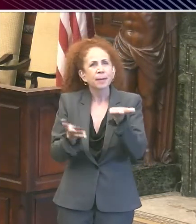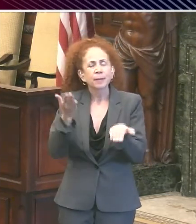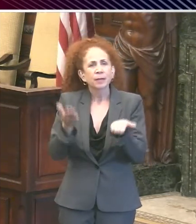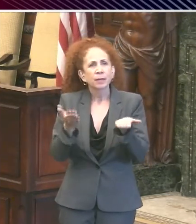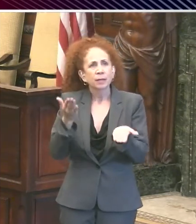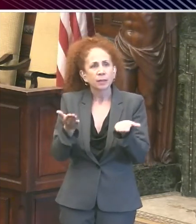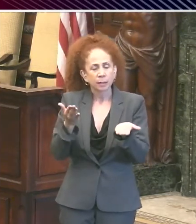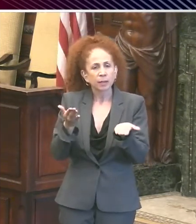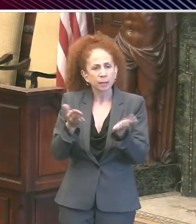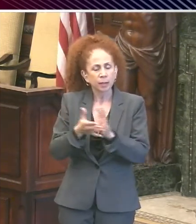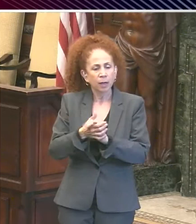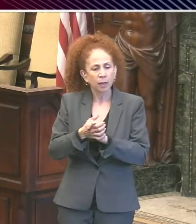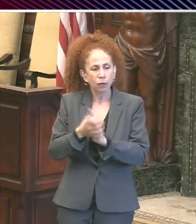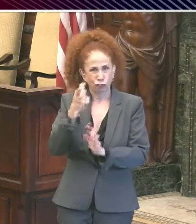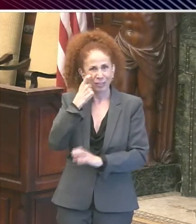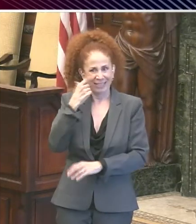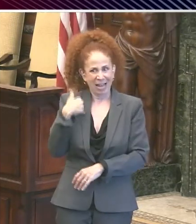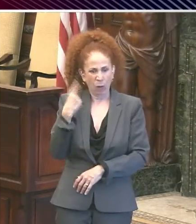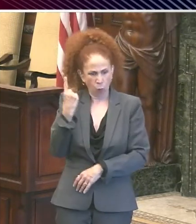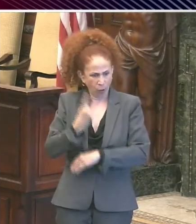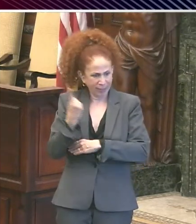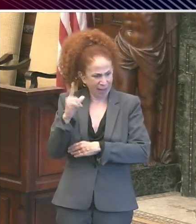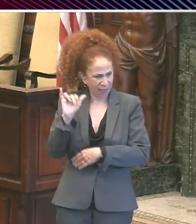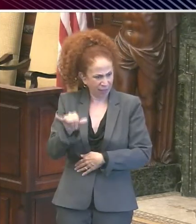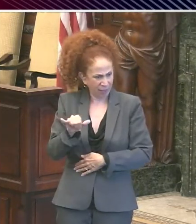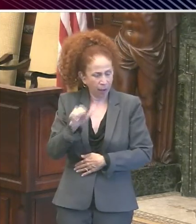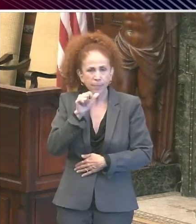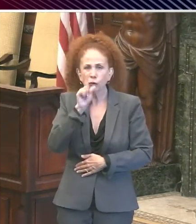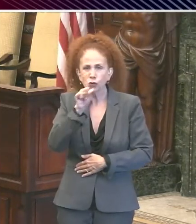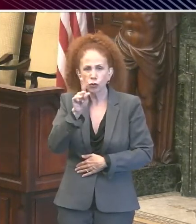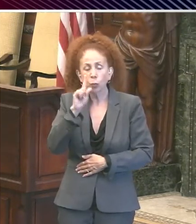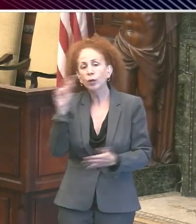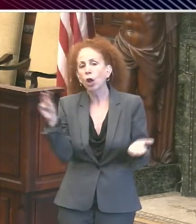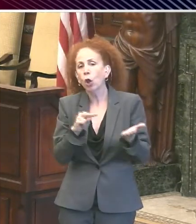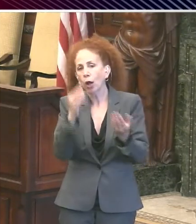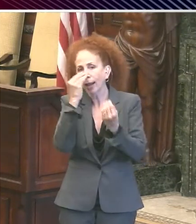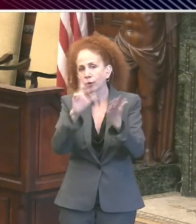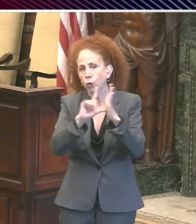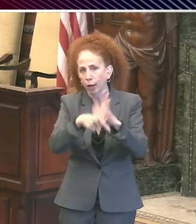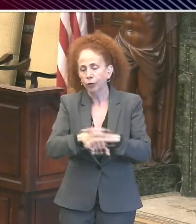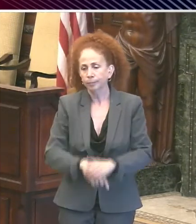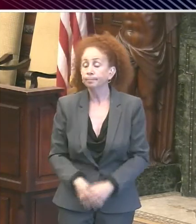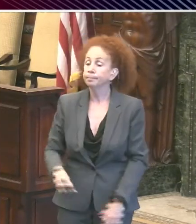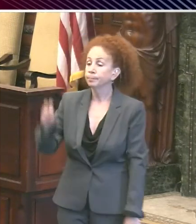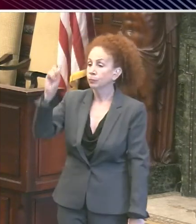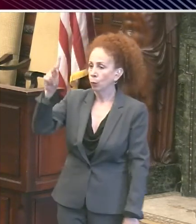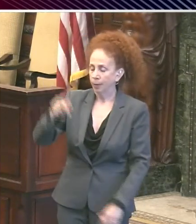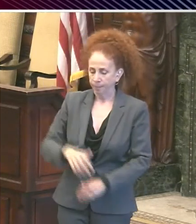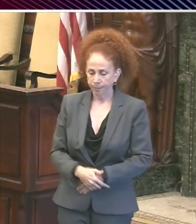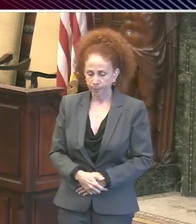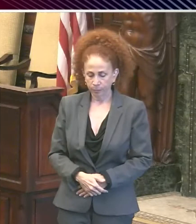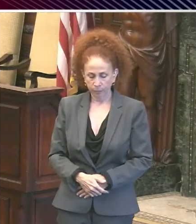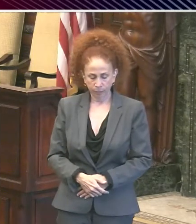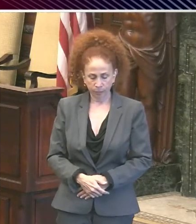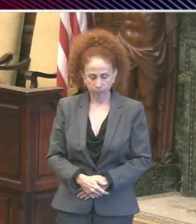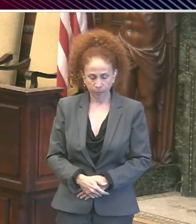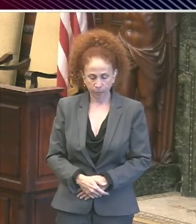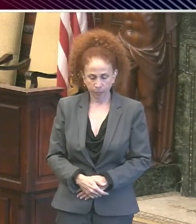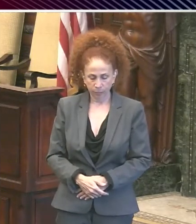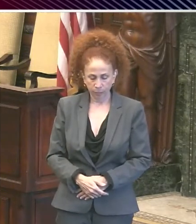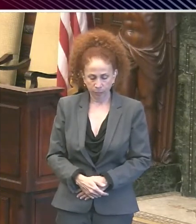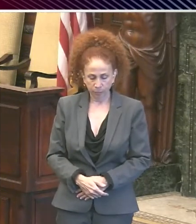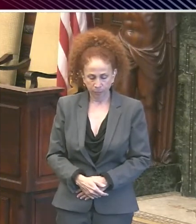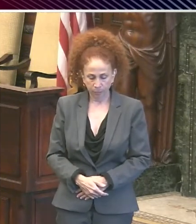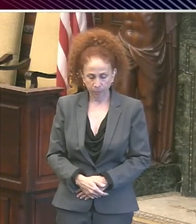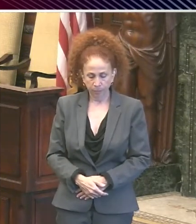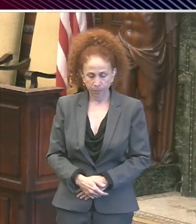one recently like that, but I'm not sure. We can look and get back to that. Okay. We do have, there is